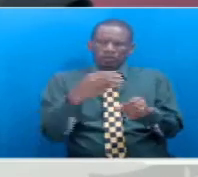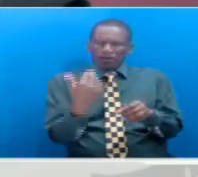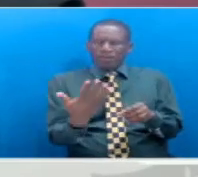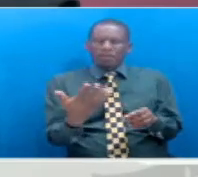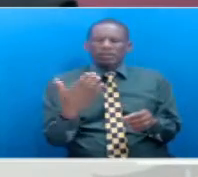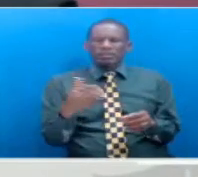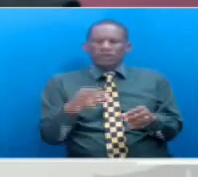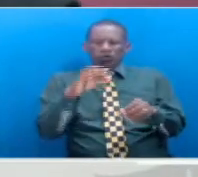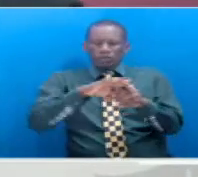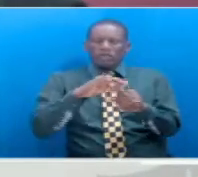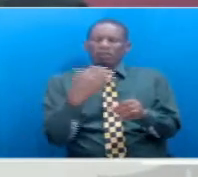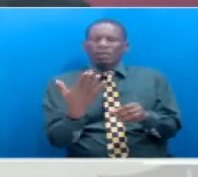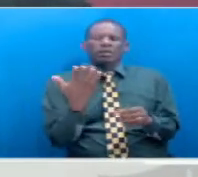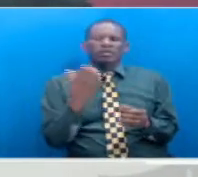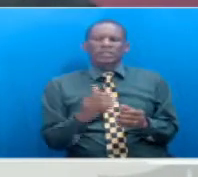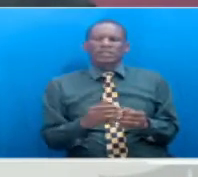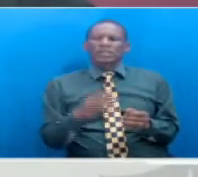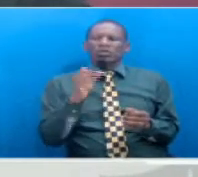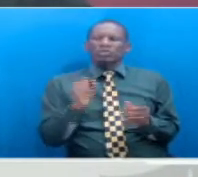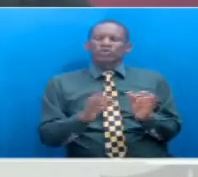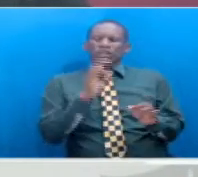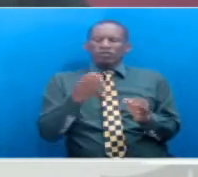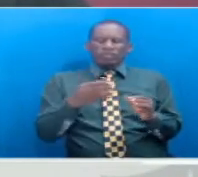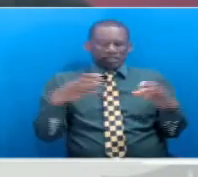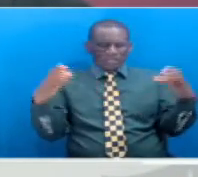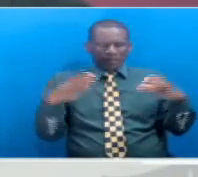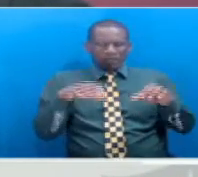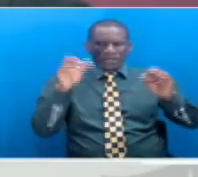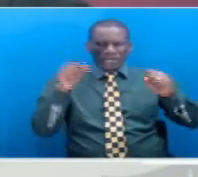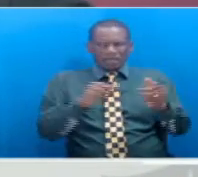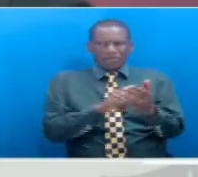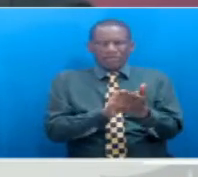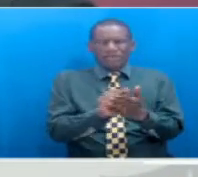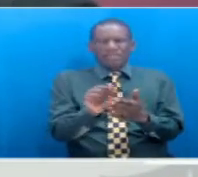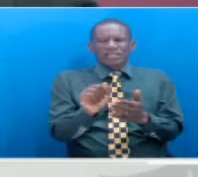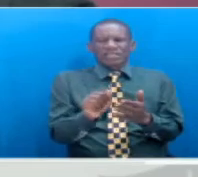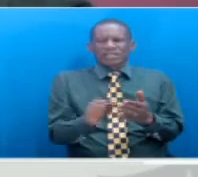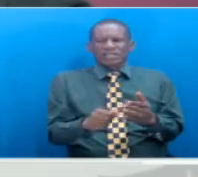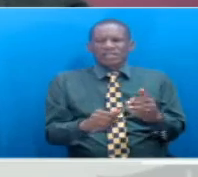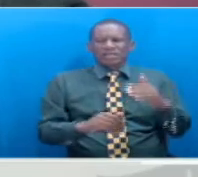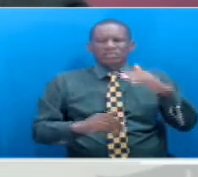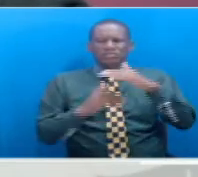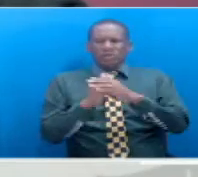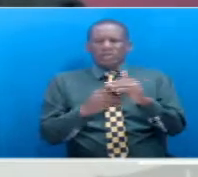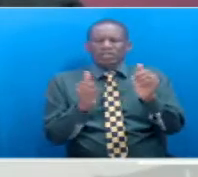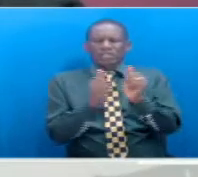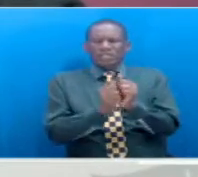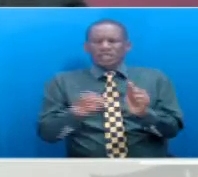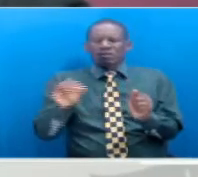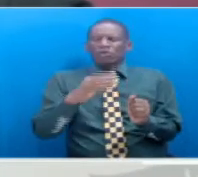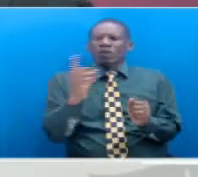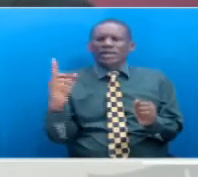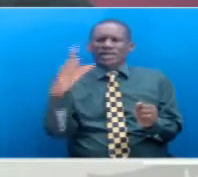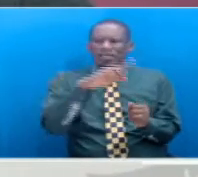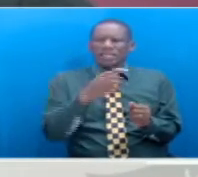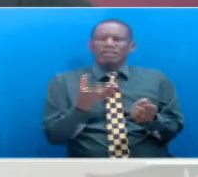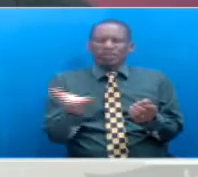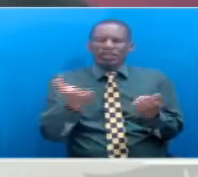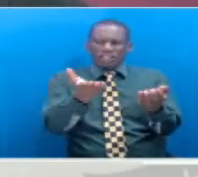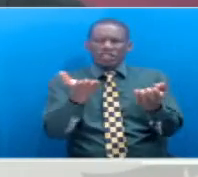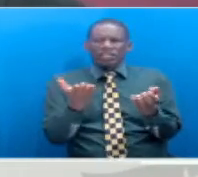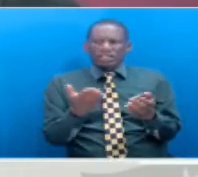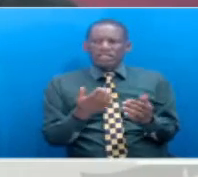million ballot papers. So if this firm is able to print maximum 10 million per day, it